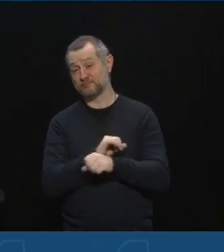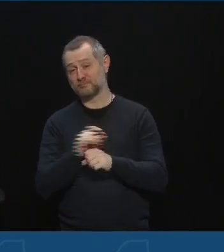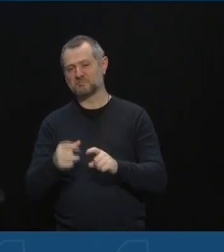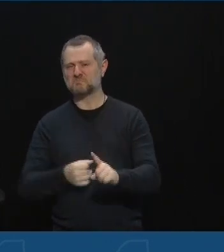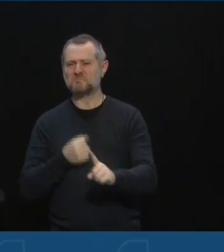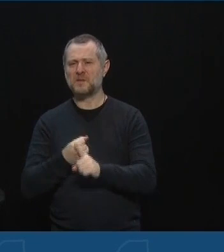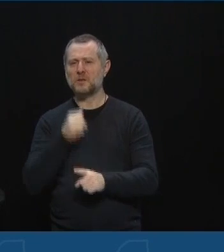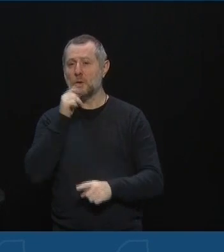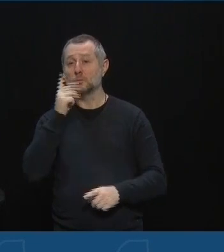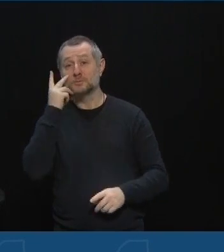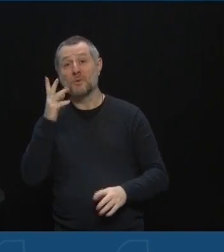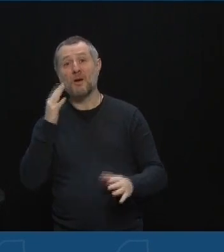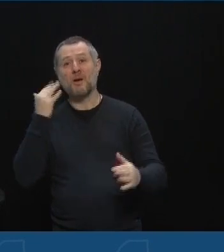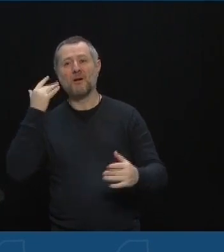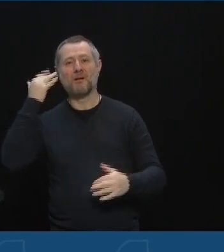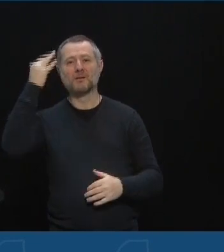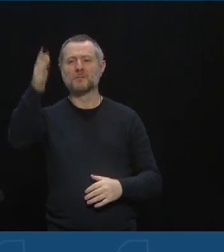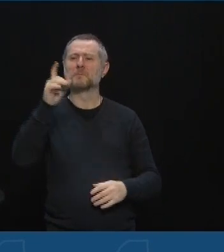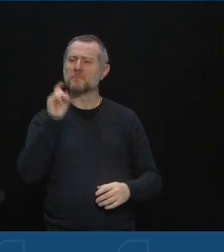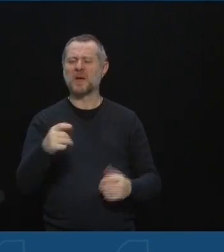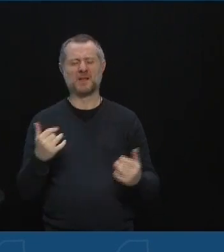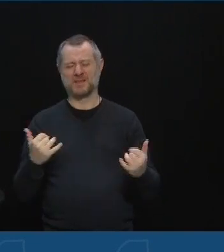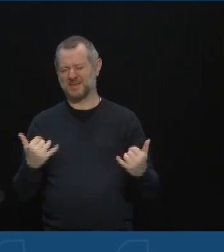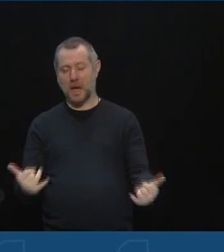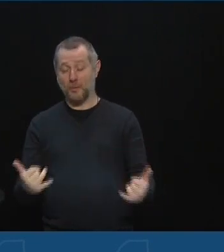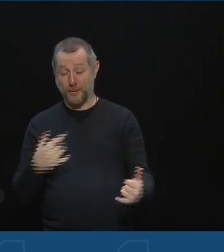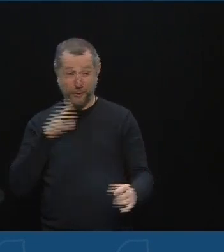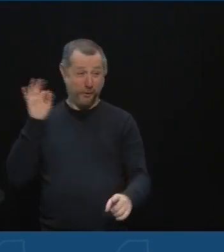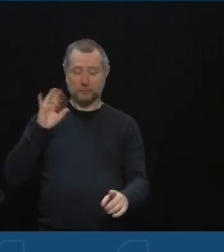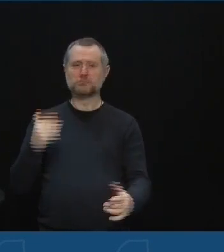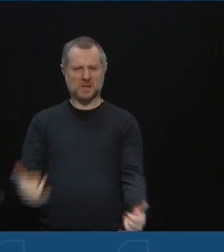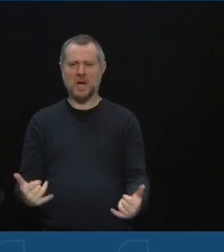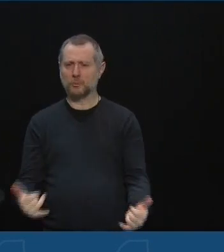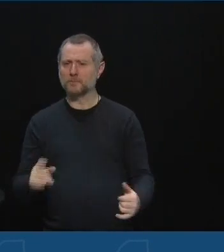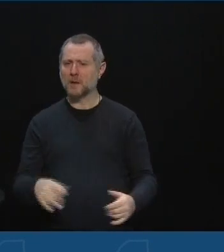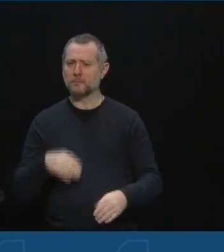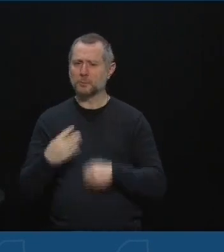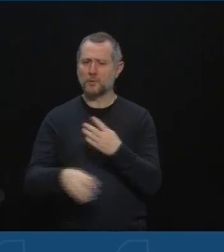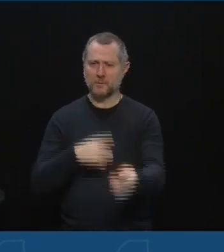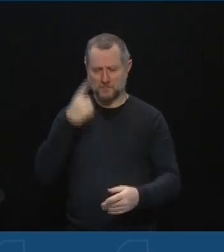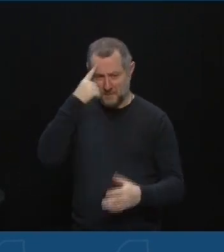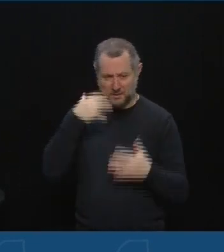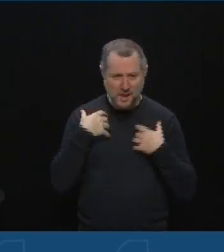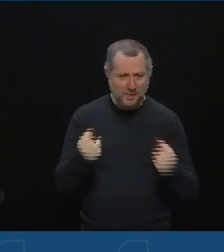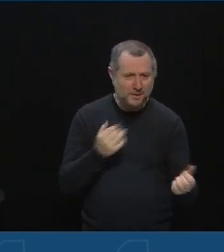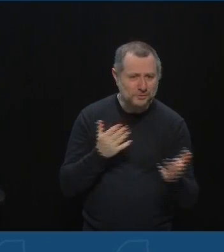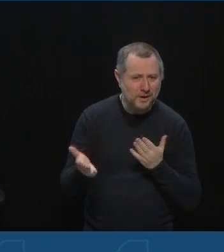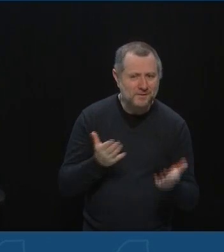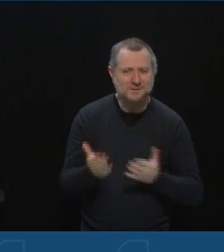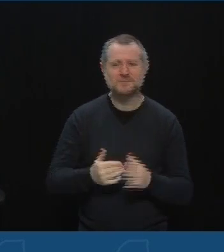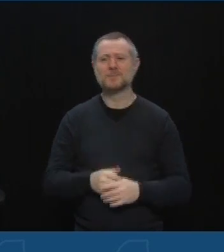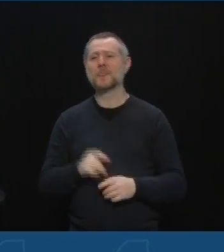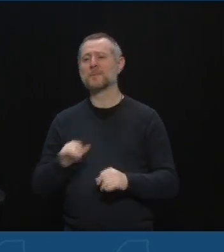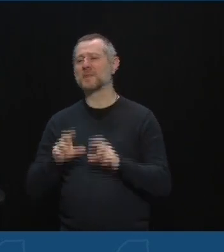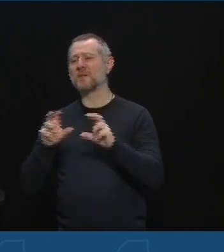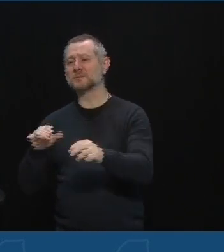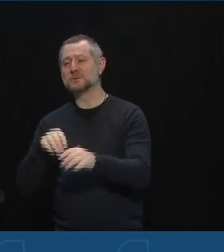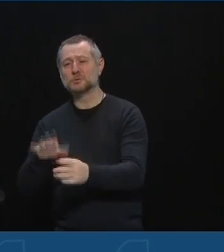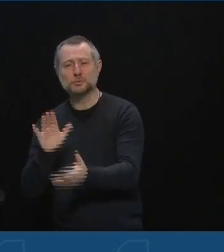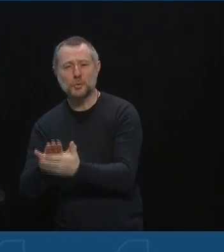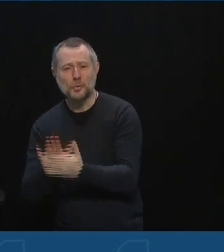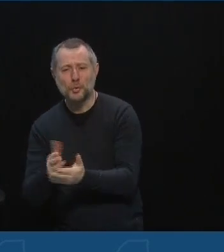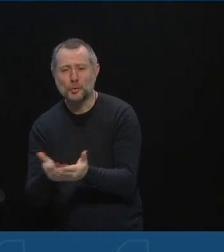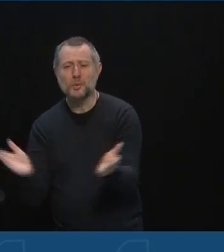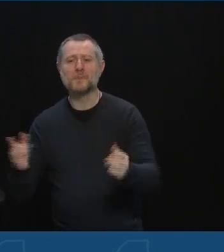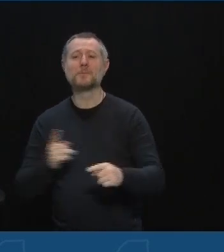children, but we have to do something about it now. We need to get them the mental health services. We need to invest in our schools. We need good after-school programs